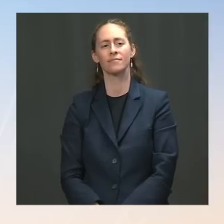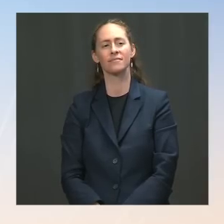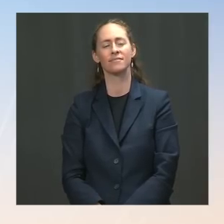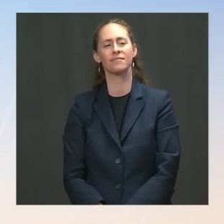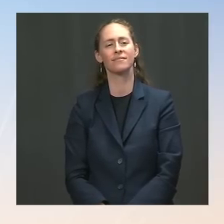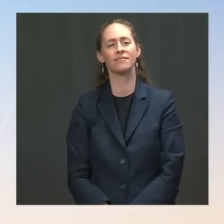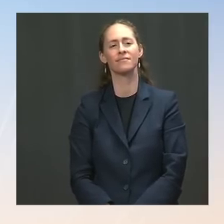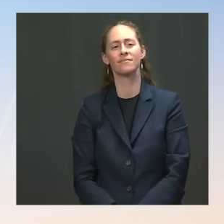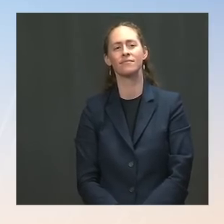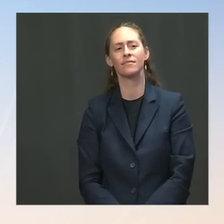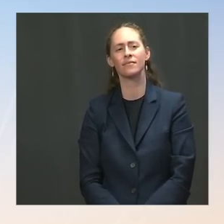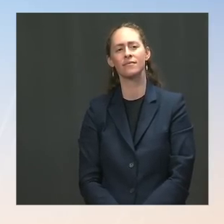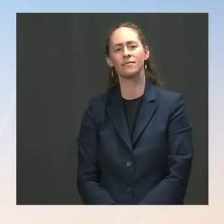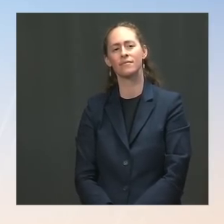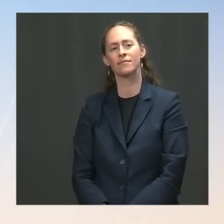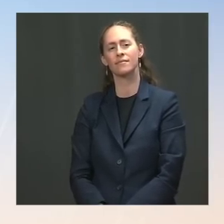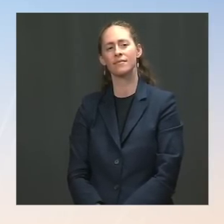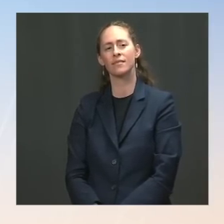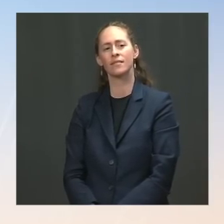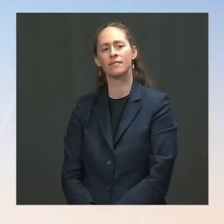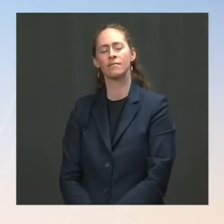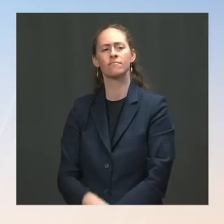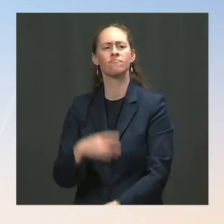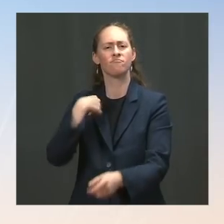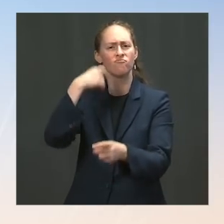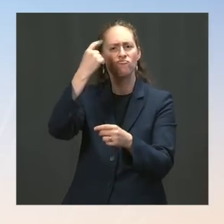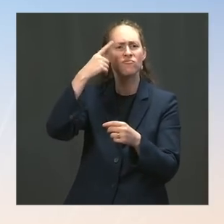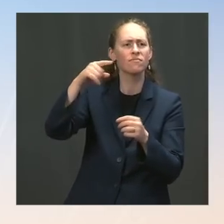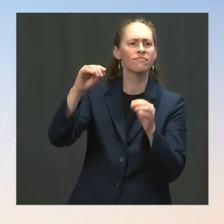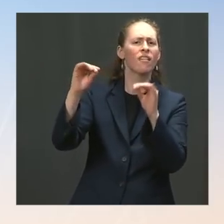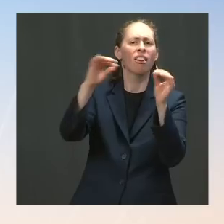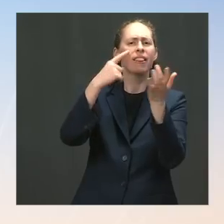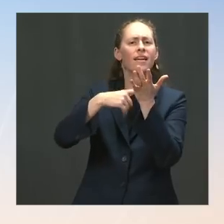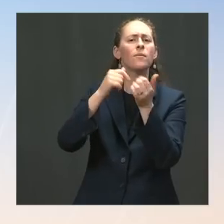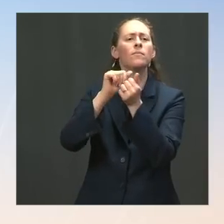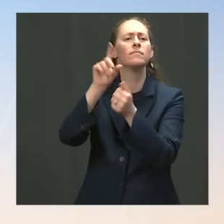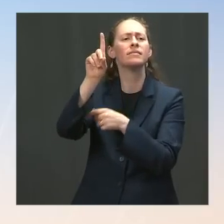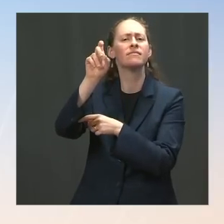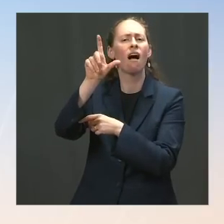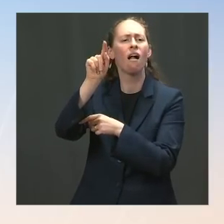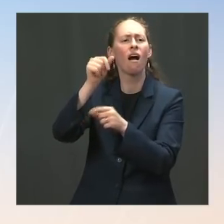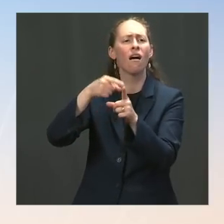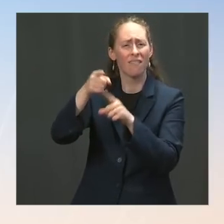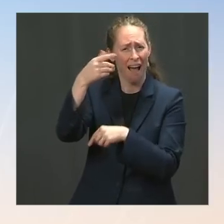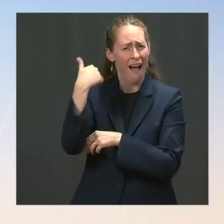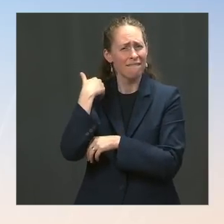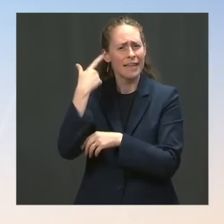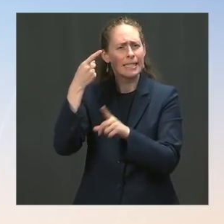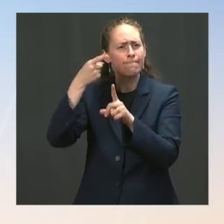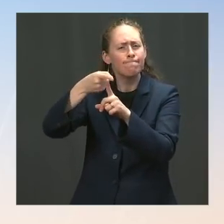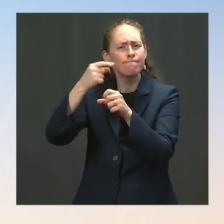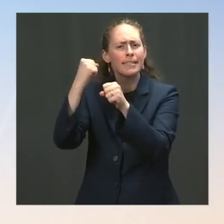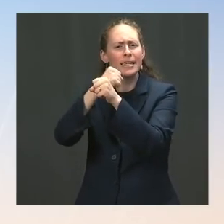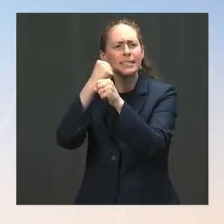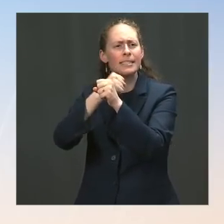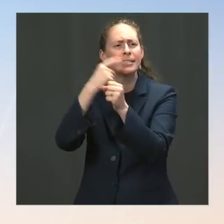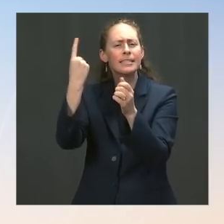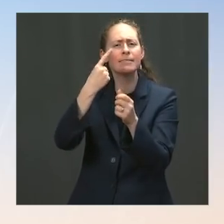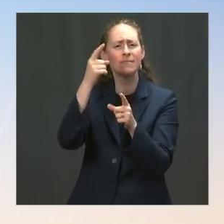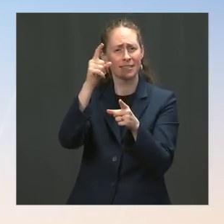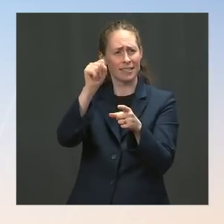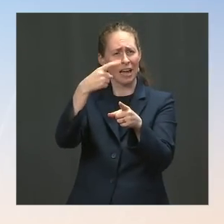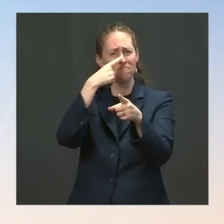with the resurgence of Delta, is there anything metrics-wise or numbers-wise, threshold-wise, that you would look at and say, all right, maybe in-person is not the